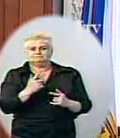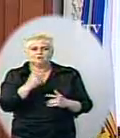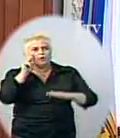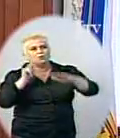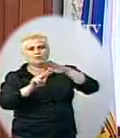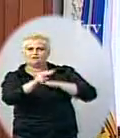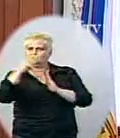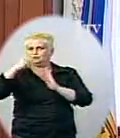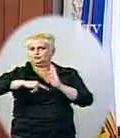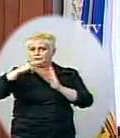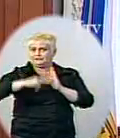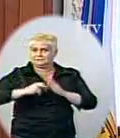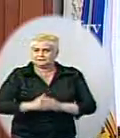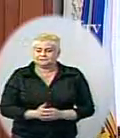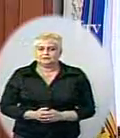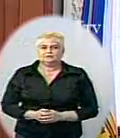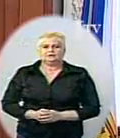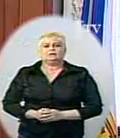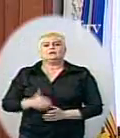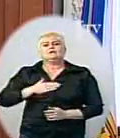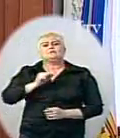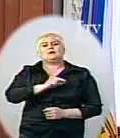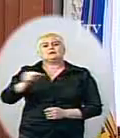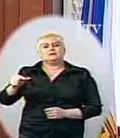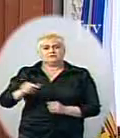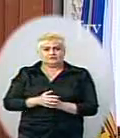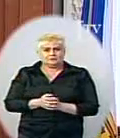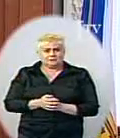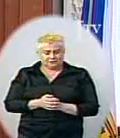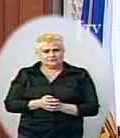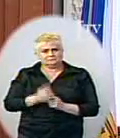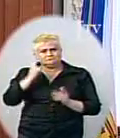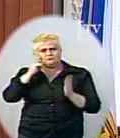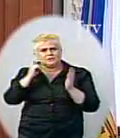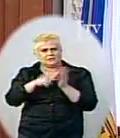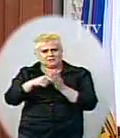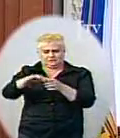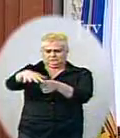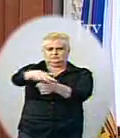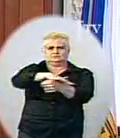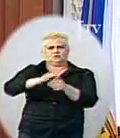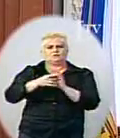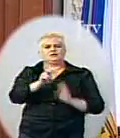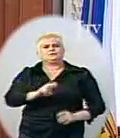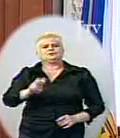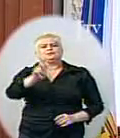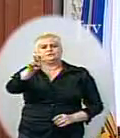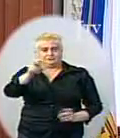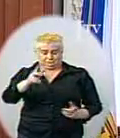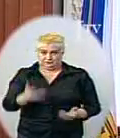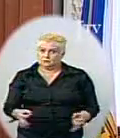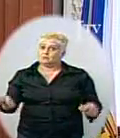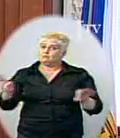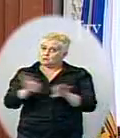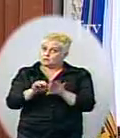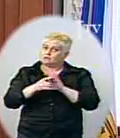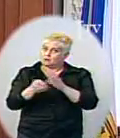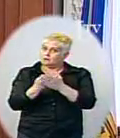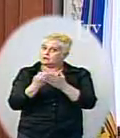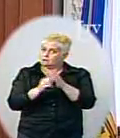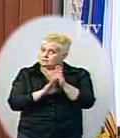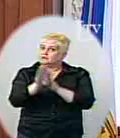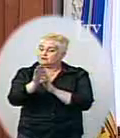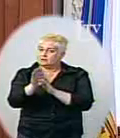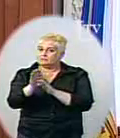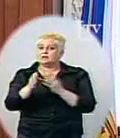My government recognizes that this province's tourism sector is an important economic driver and has taken